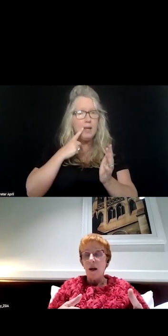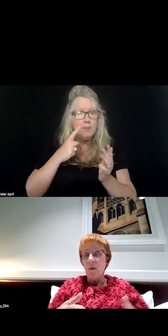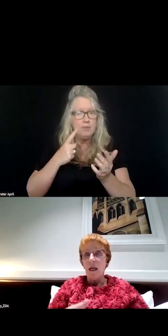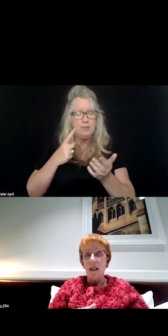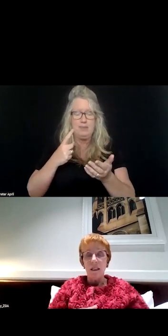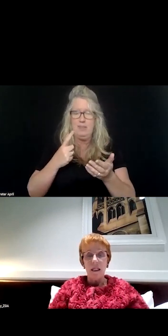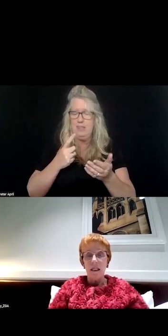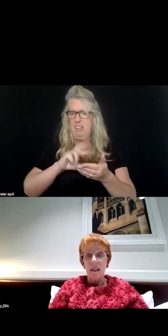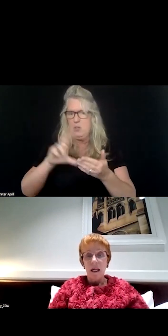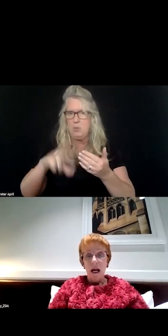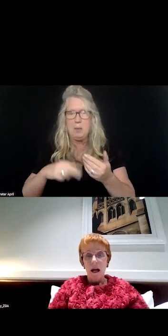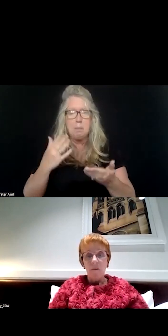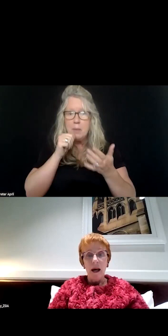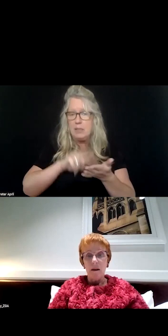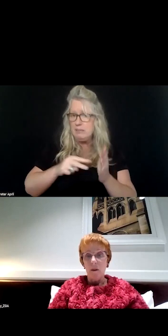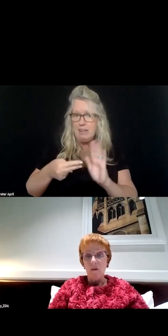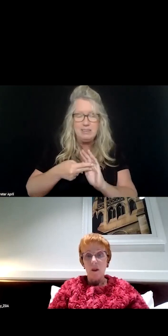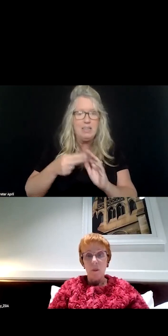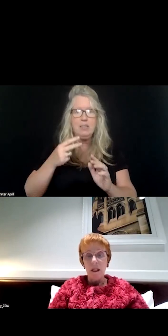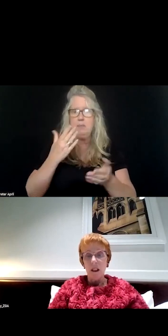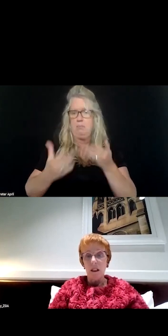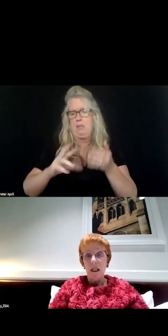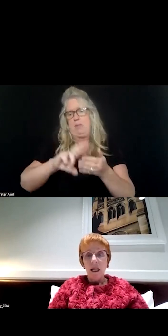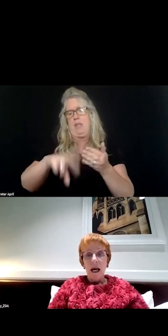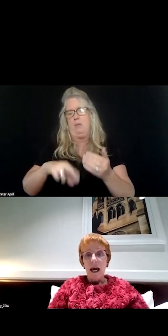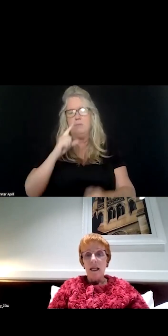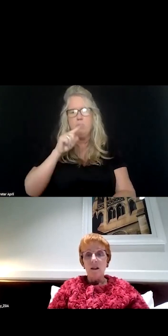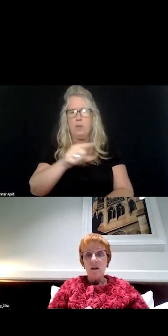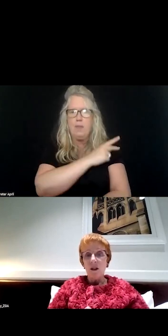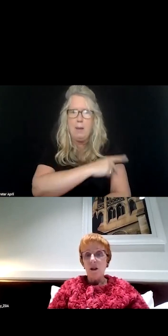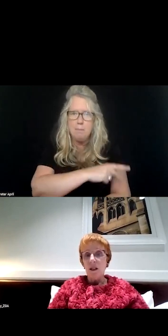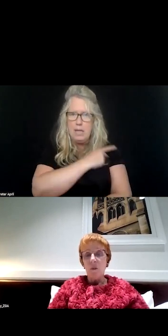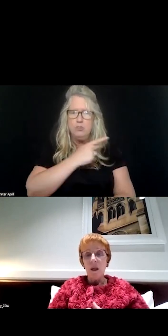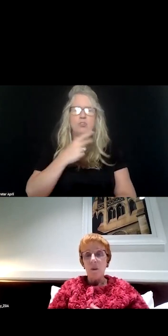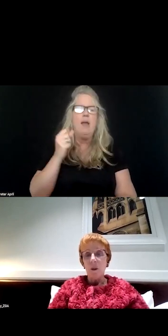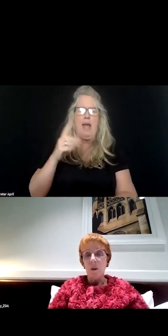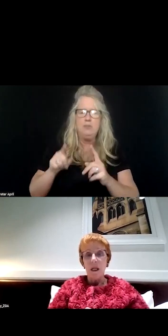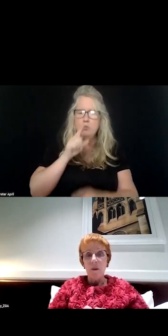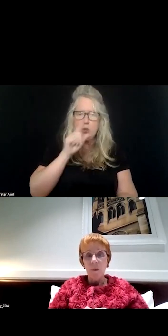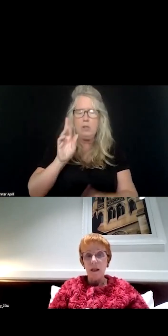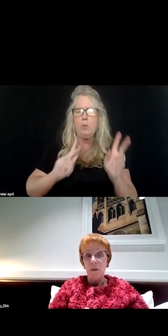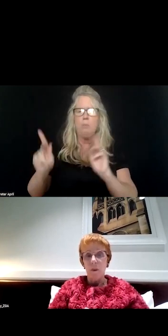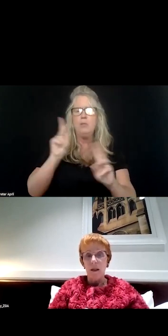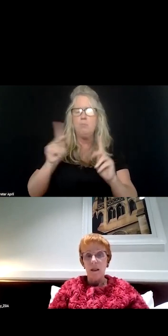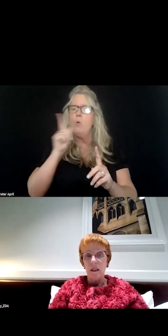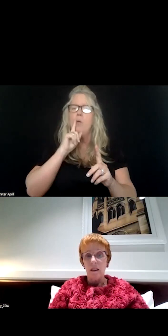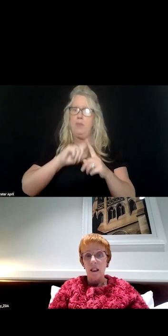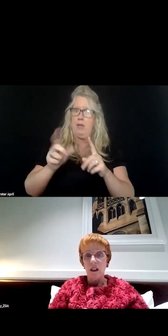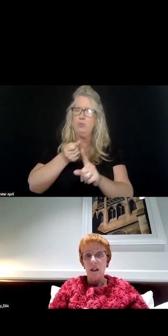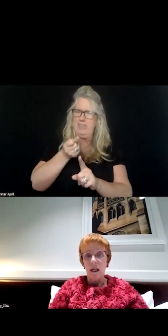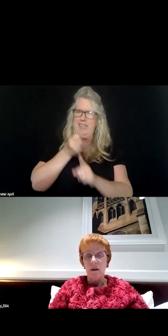is there may be unintended outcomes for the patient. And certainly the people who are impacted by